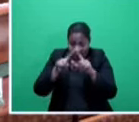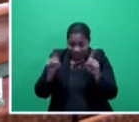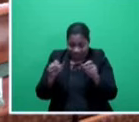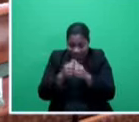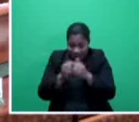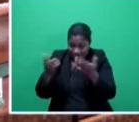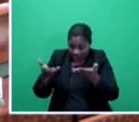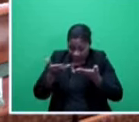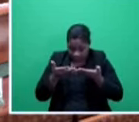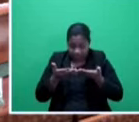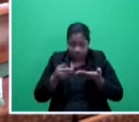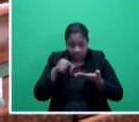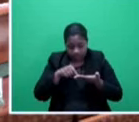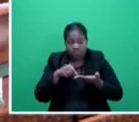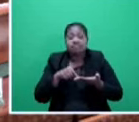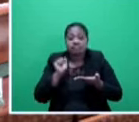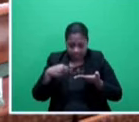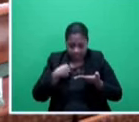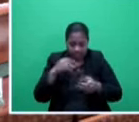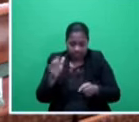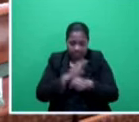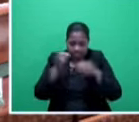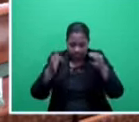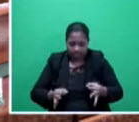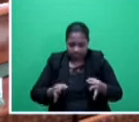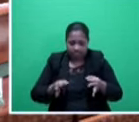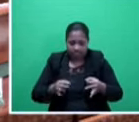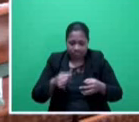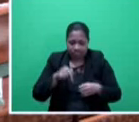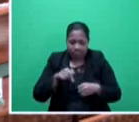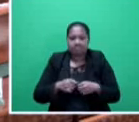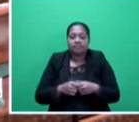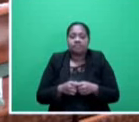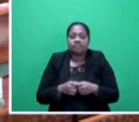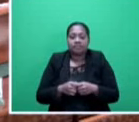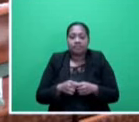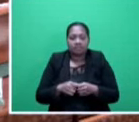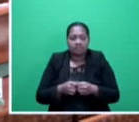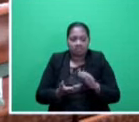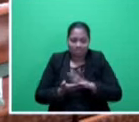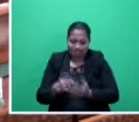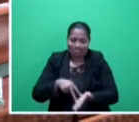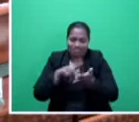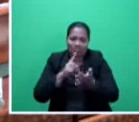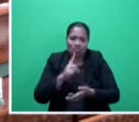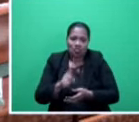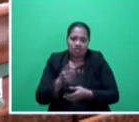that I will rule on today pursuant to Standing Orders